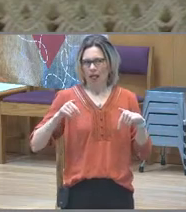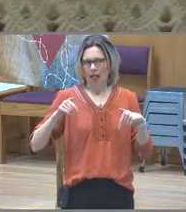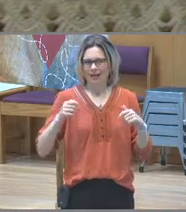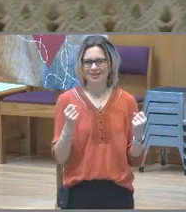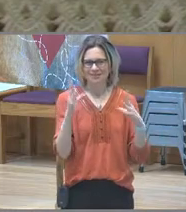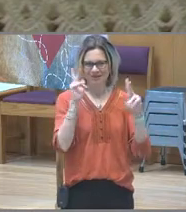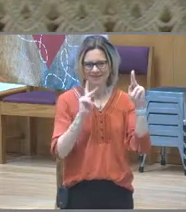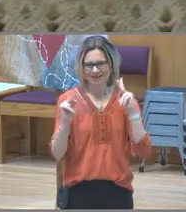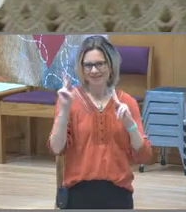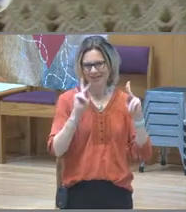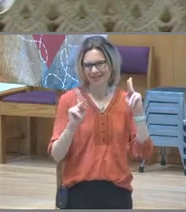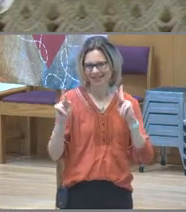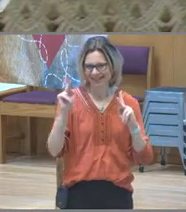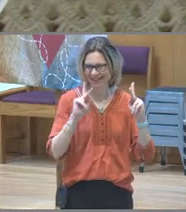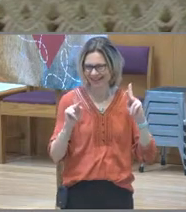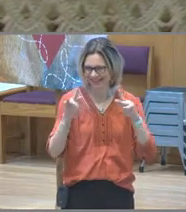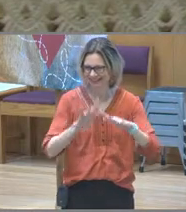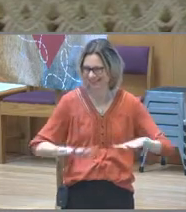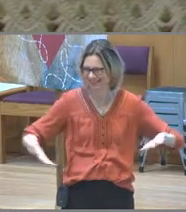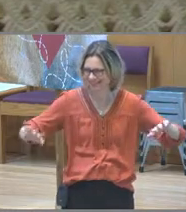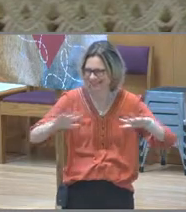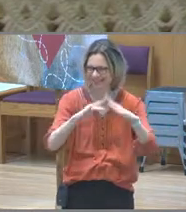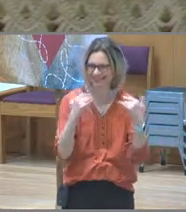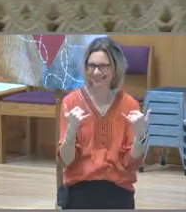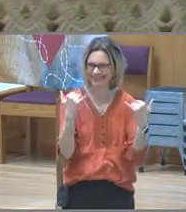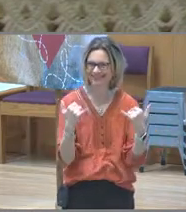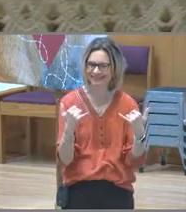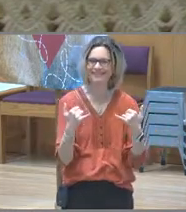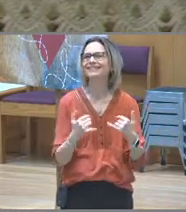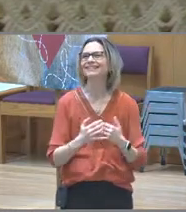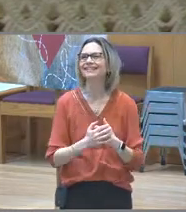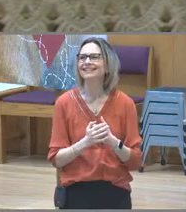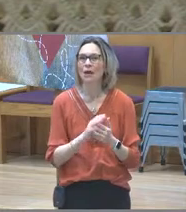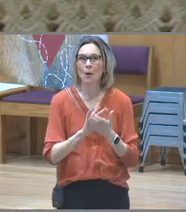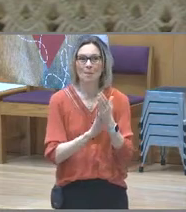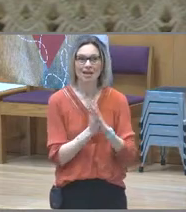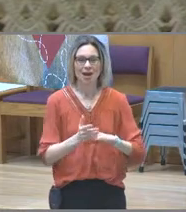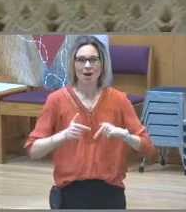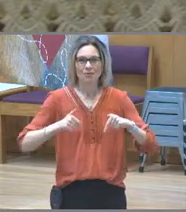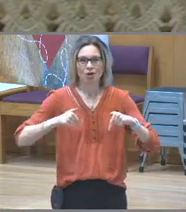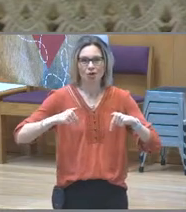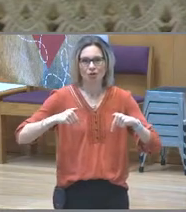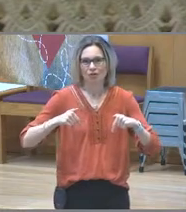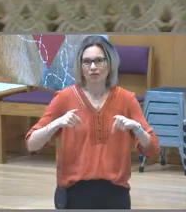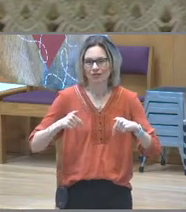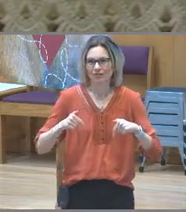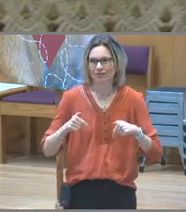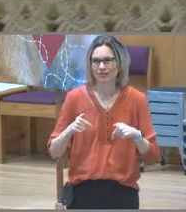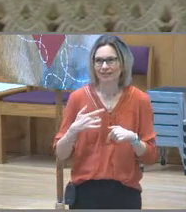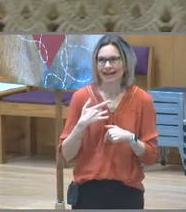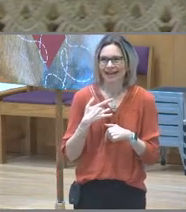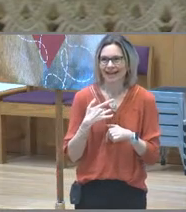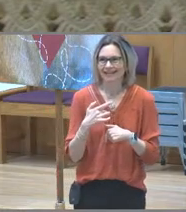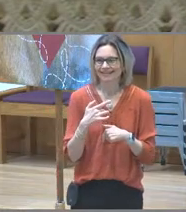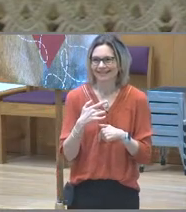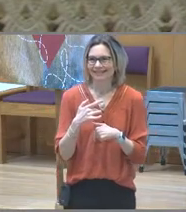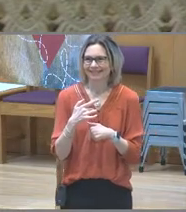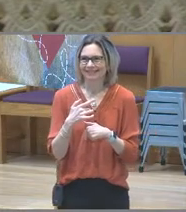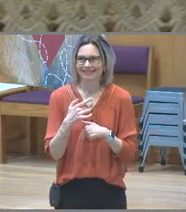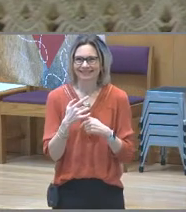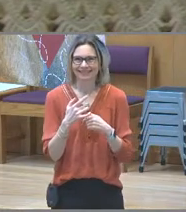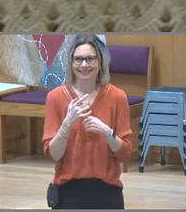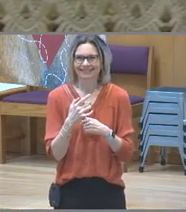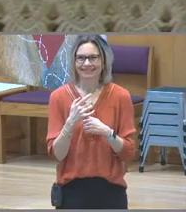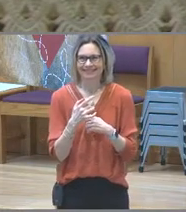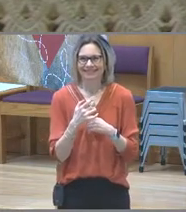people in the sanctuary now. The thing is that when I get nervous, I speak more and I